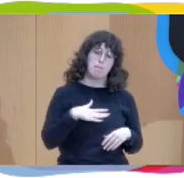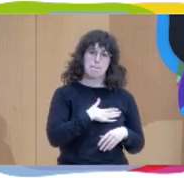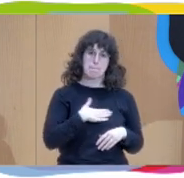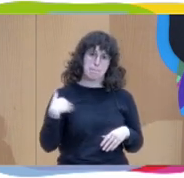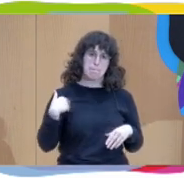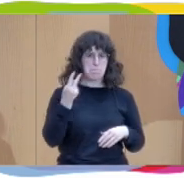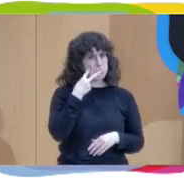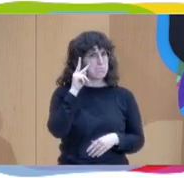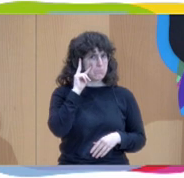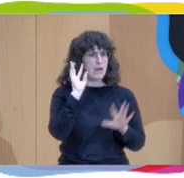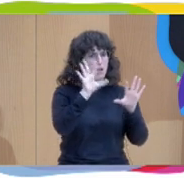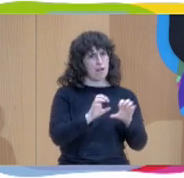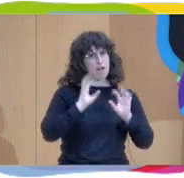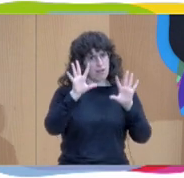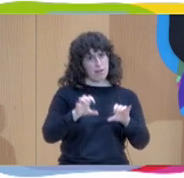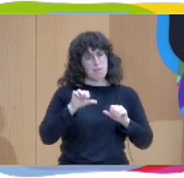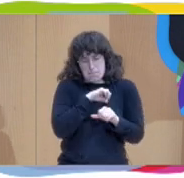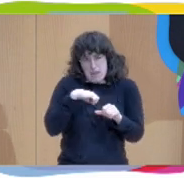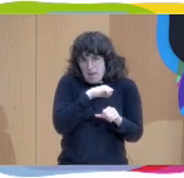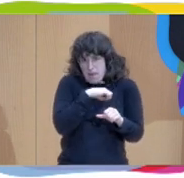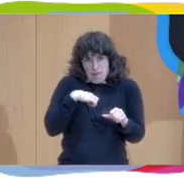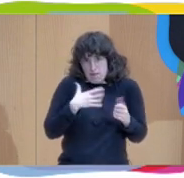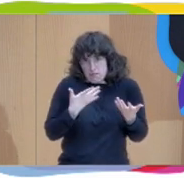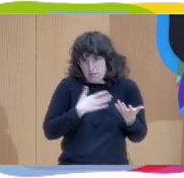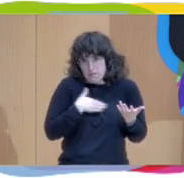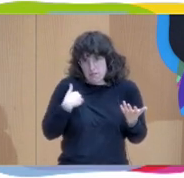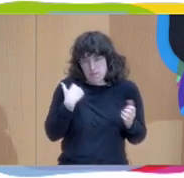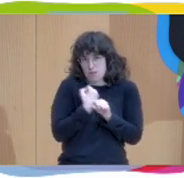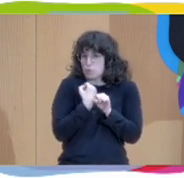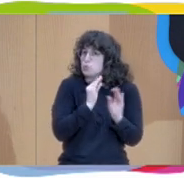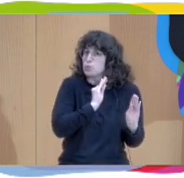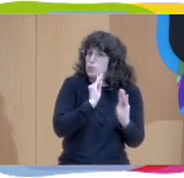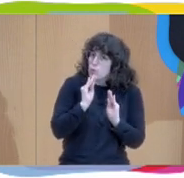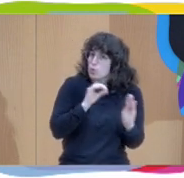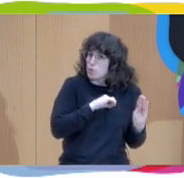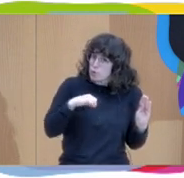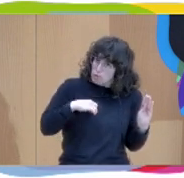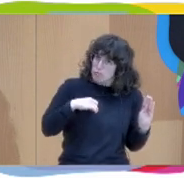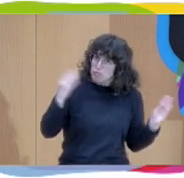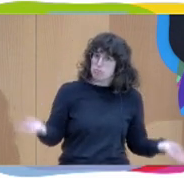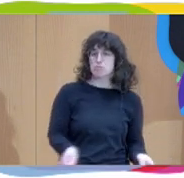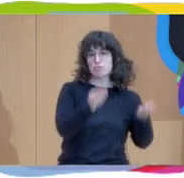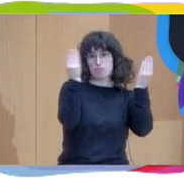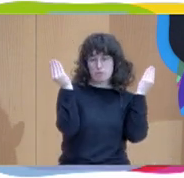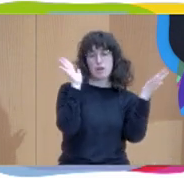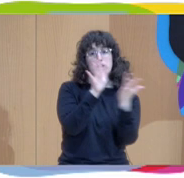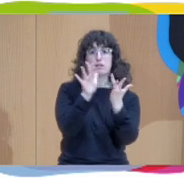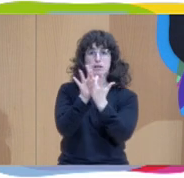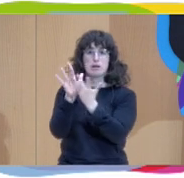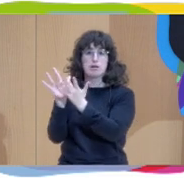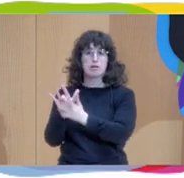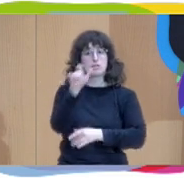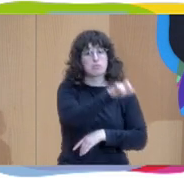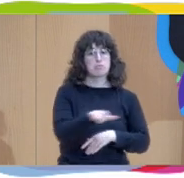the work with the customers, and learning how to work efficiently in networks. And